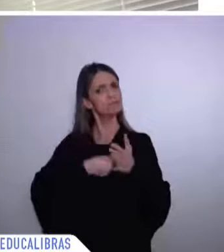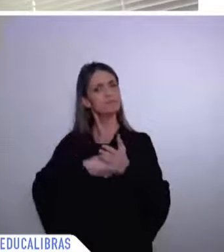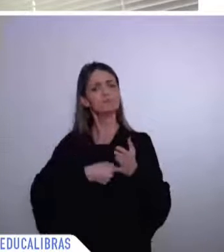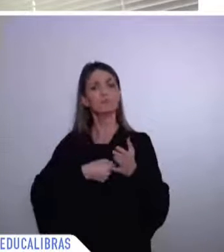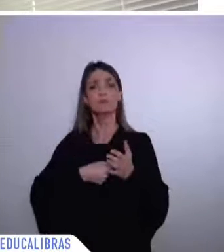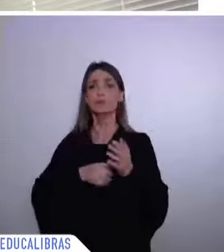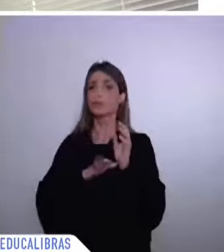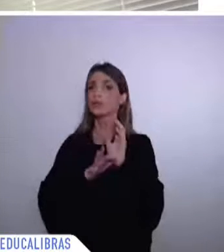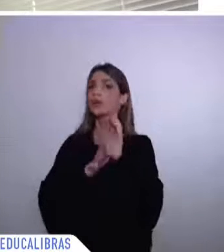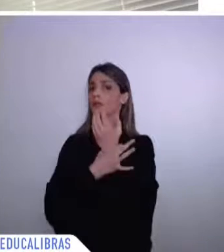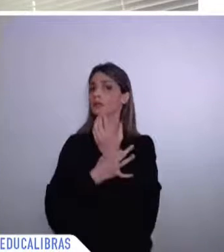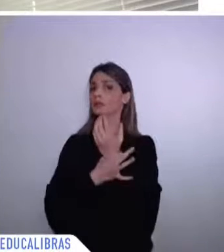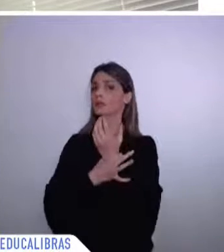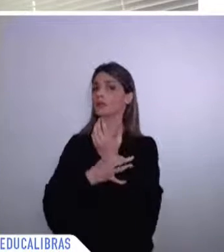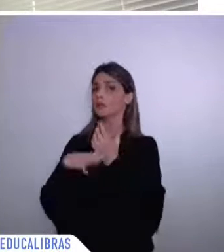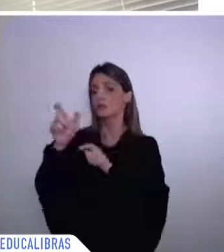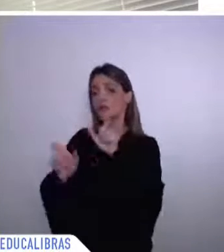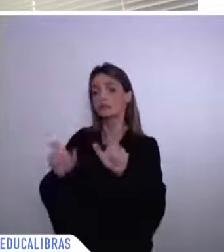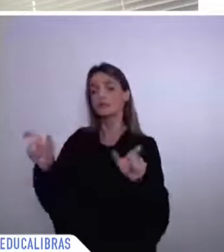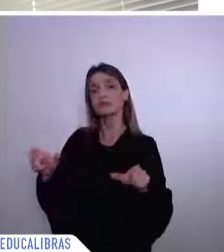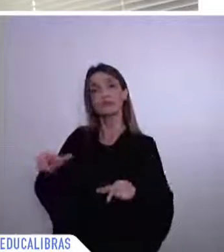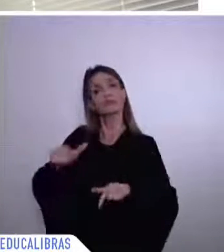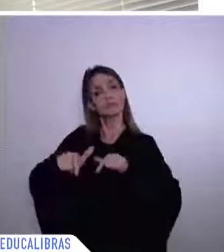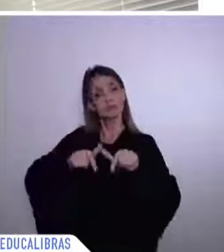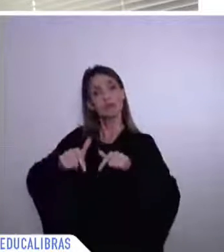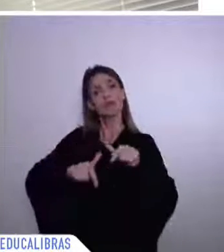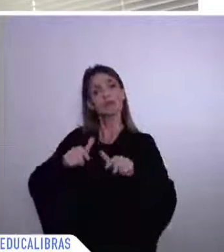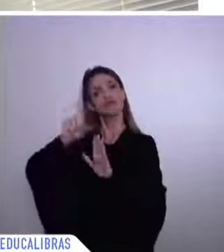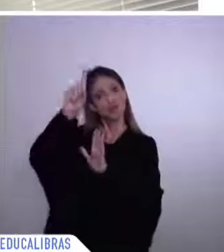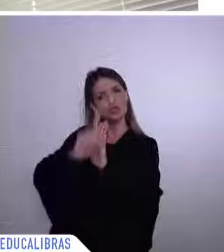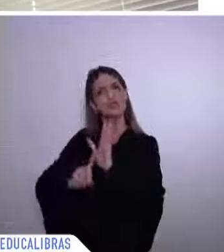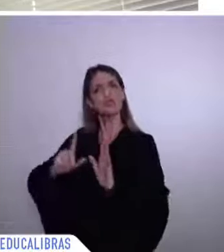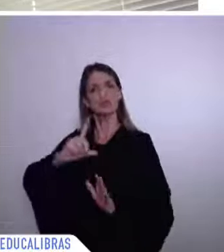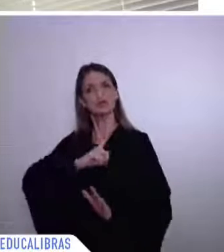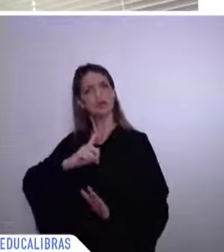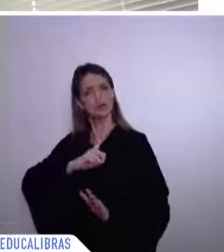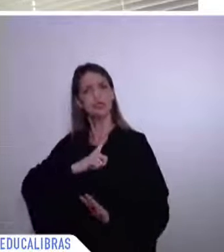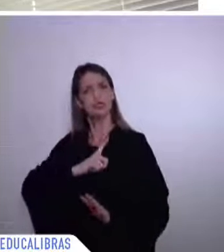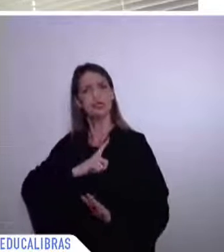on policymakers to make sure that these workers